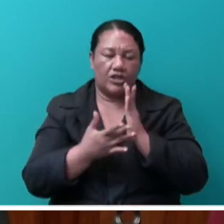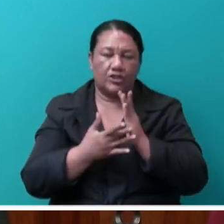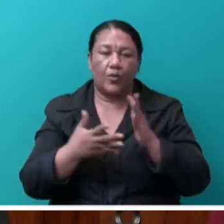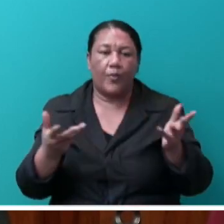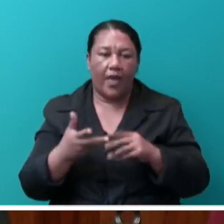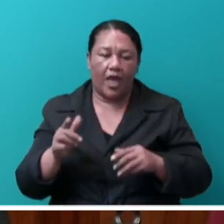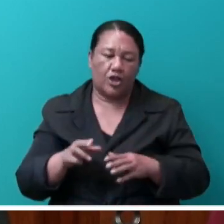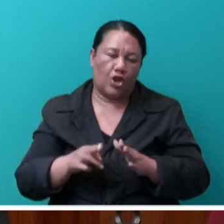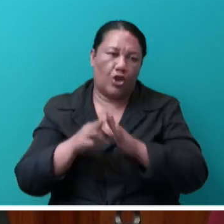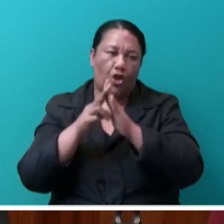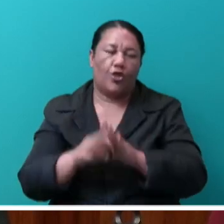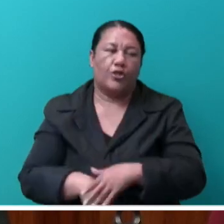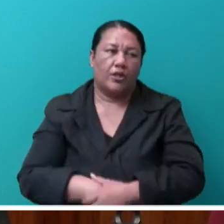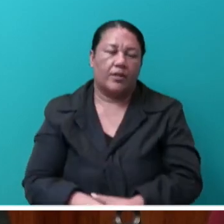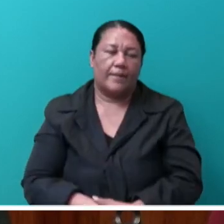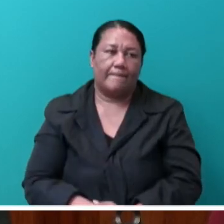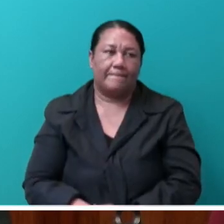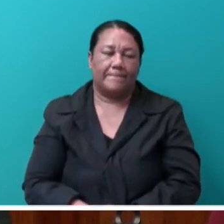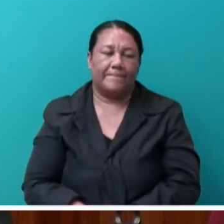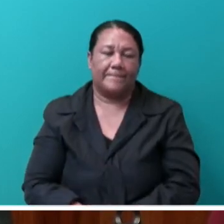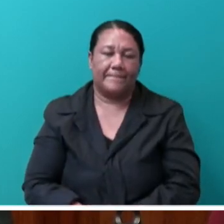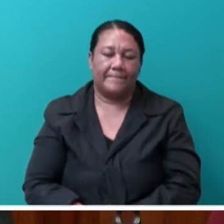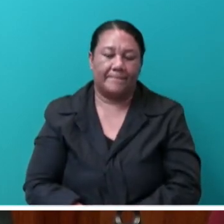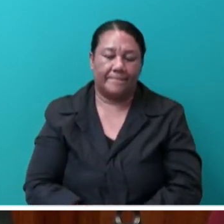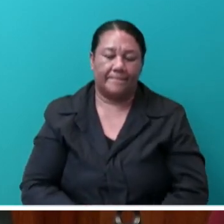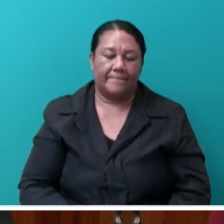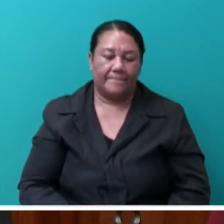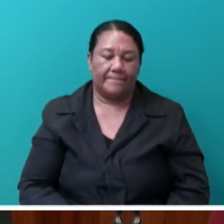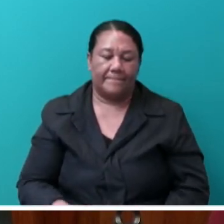won't be too long, sir, when we'll start seeing